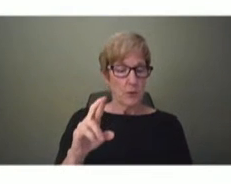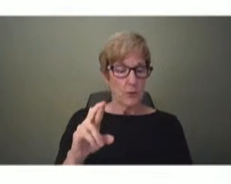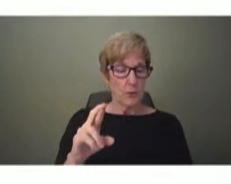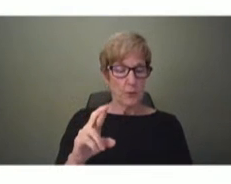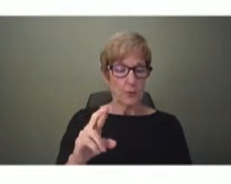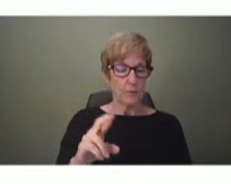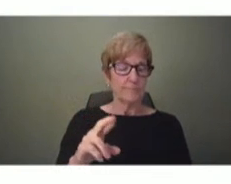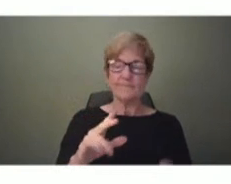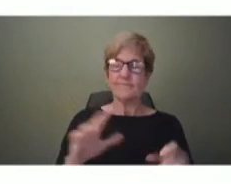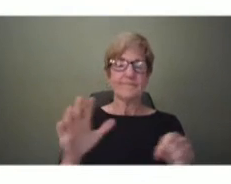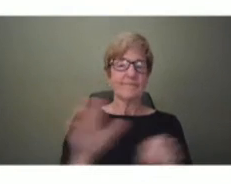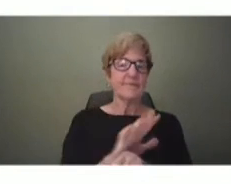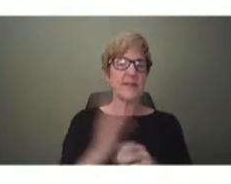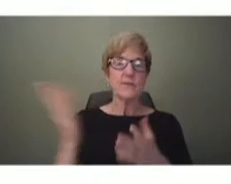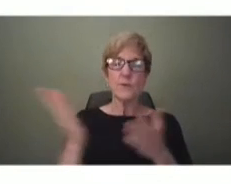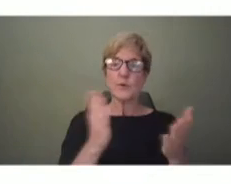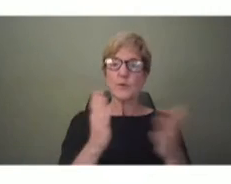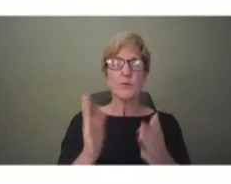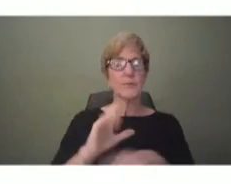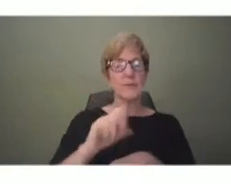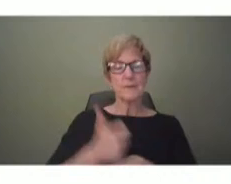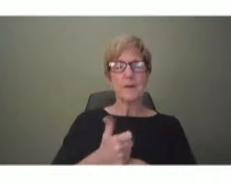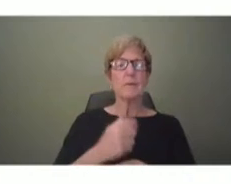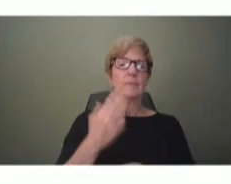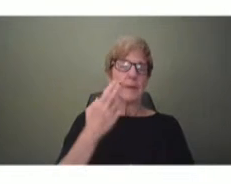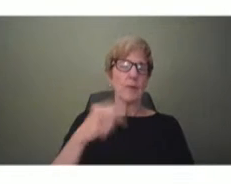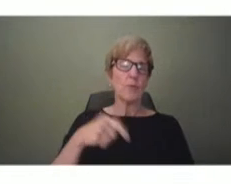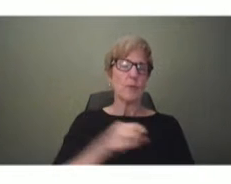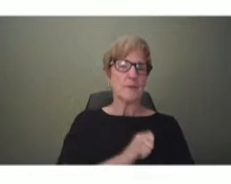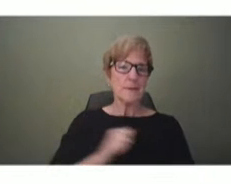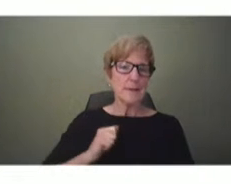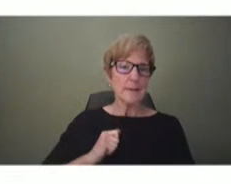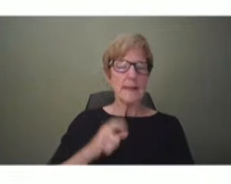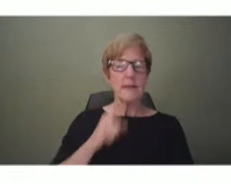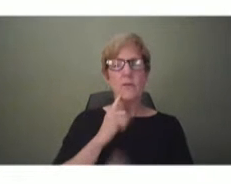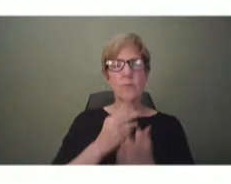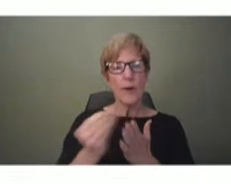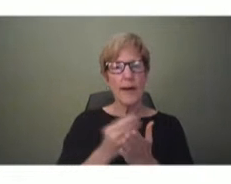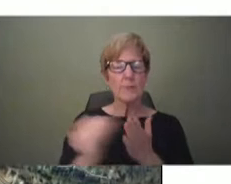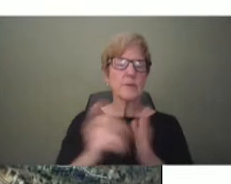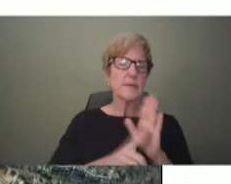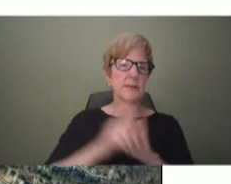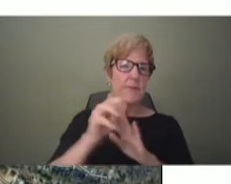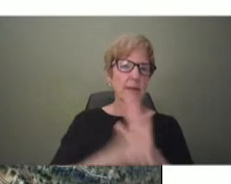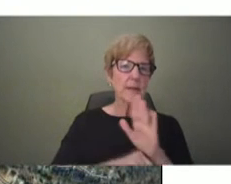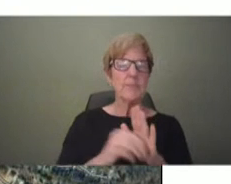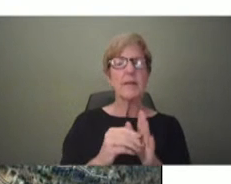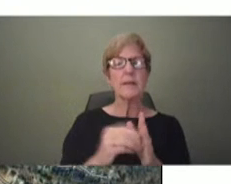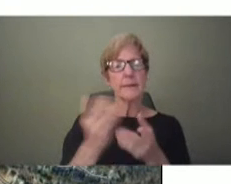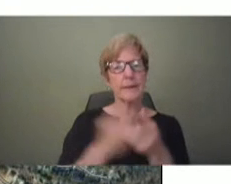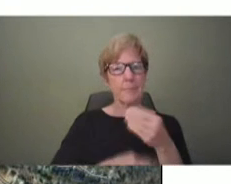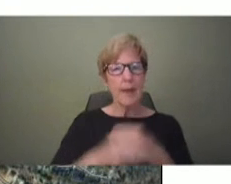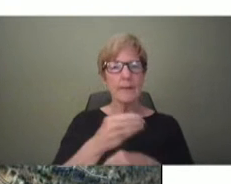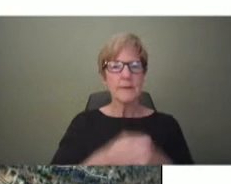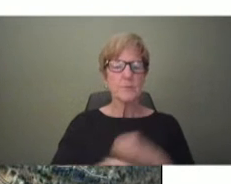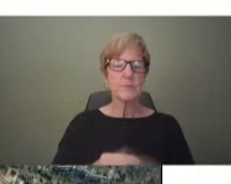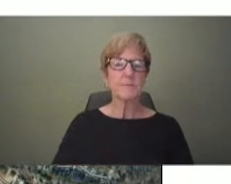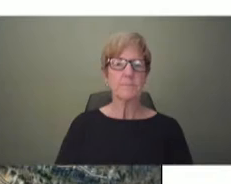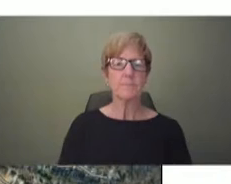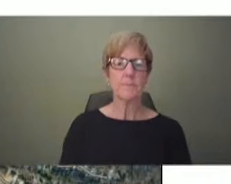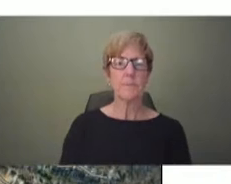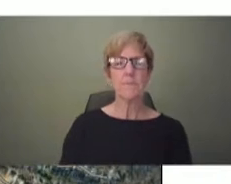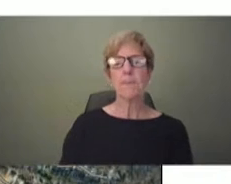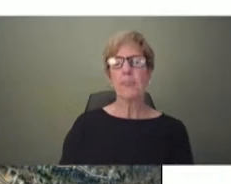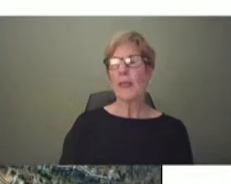real estate company based in Atlanta providing services and acquisition development and asset management as Dave mentioned this is just